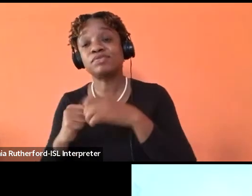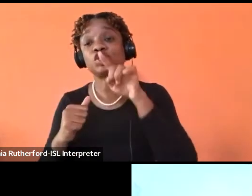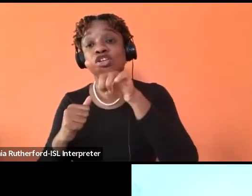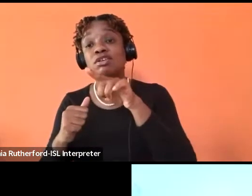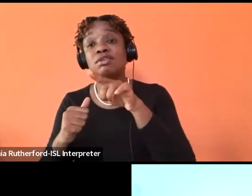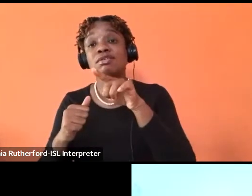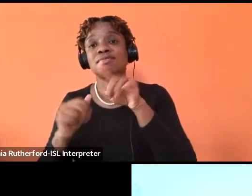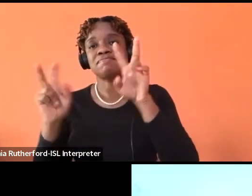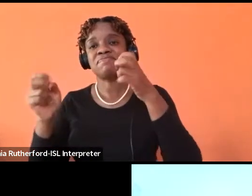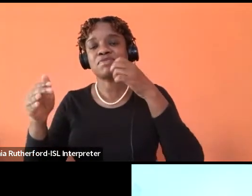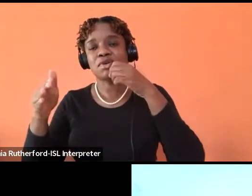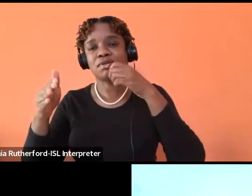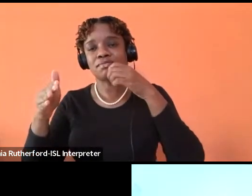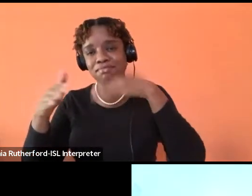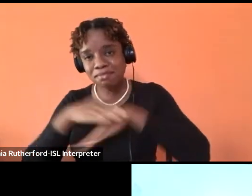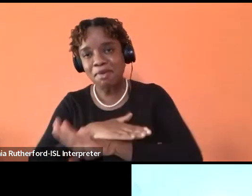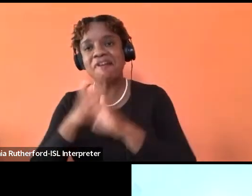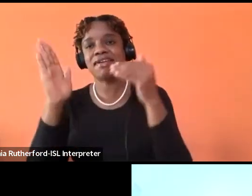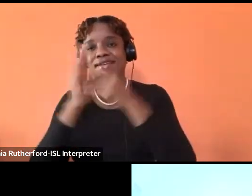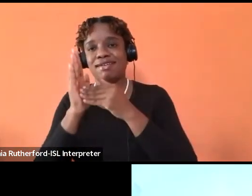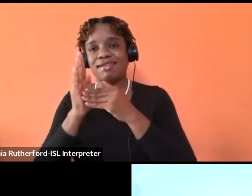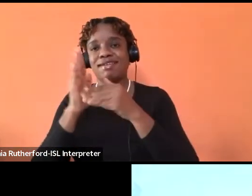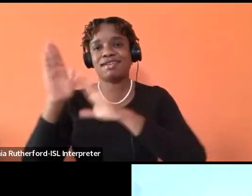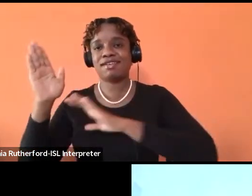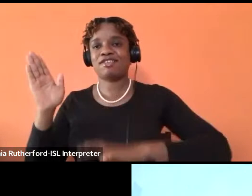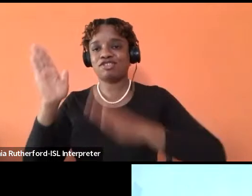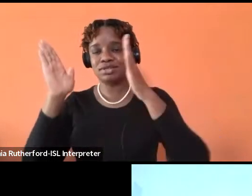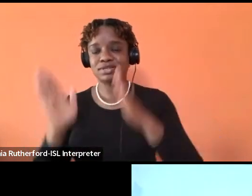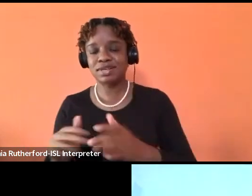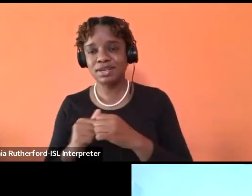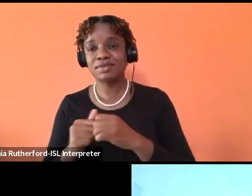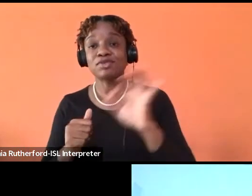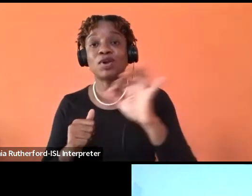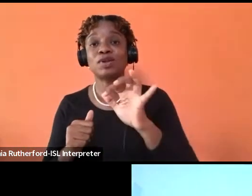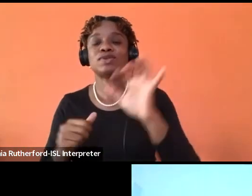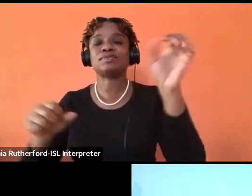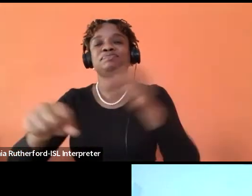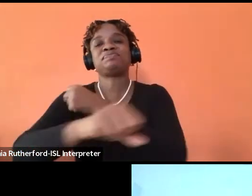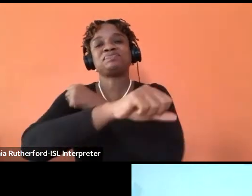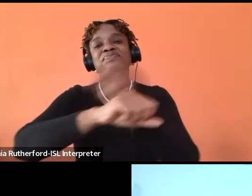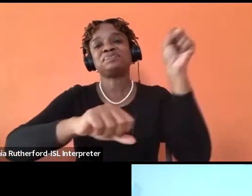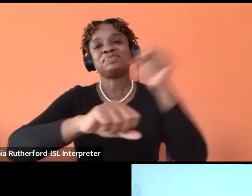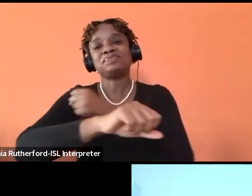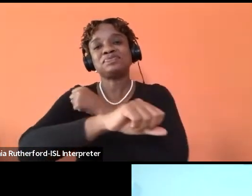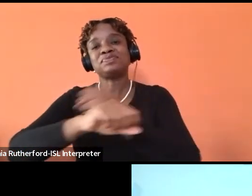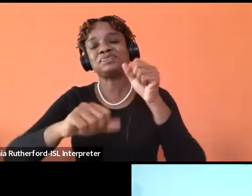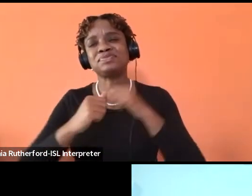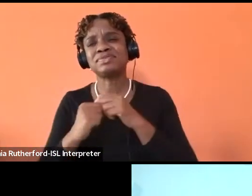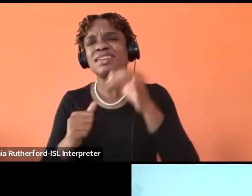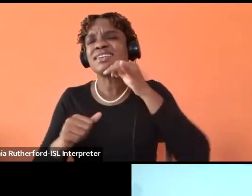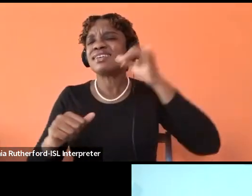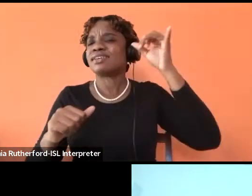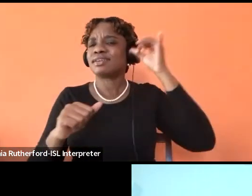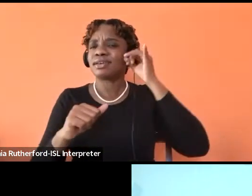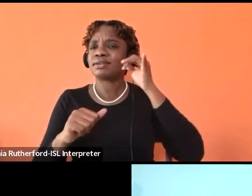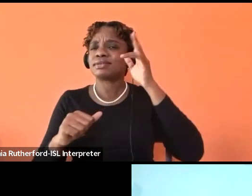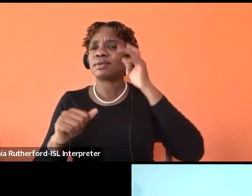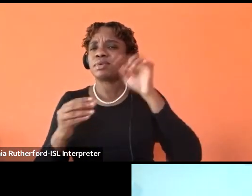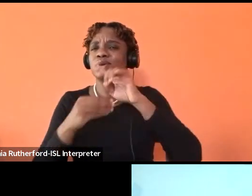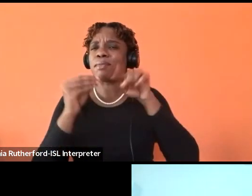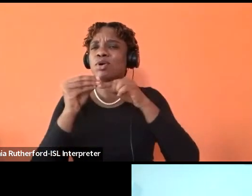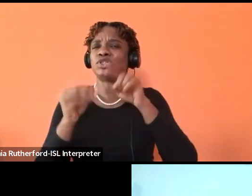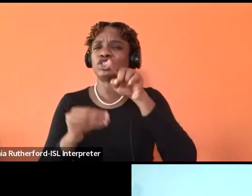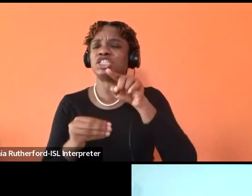gospel vocalist with Transformed Life Church. That's what I missed yesterday. I know I heard something about a vocalist.